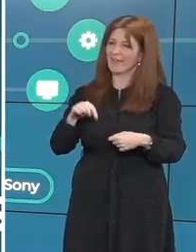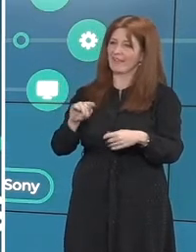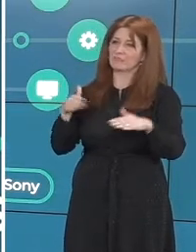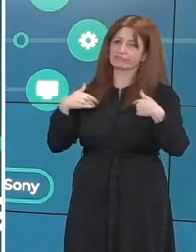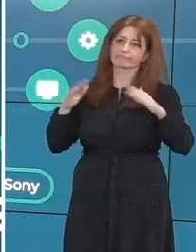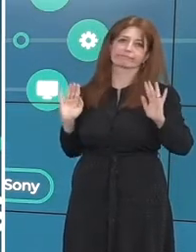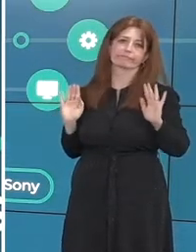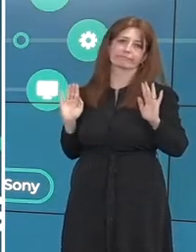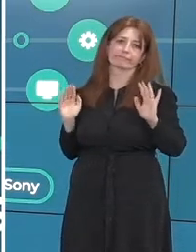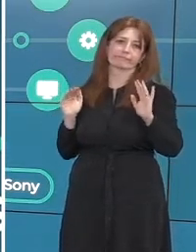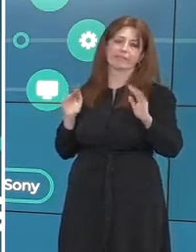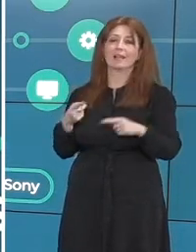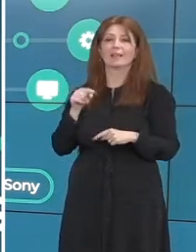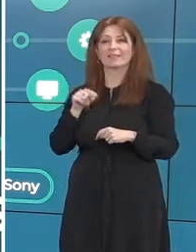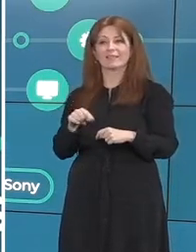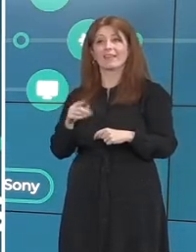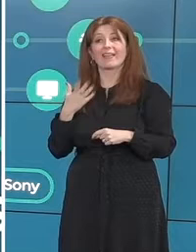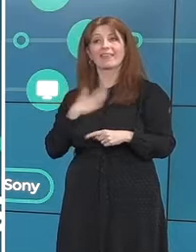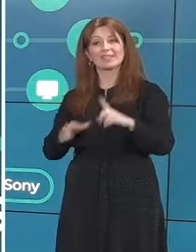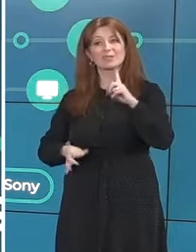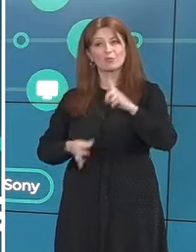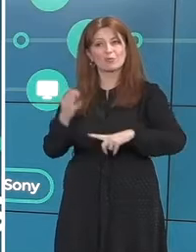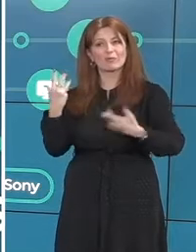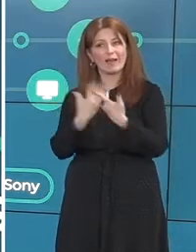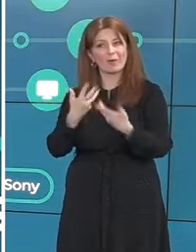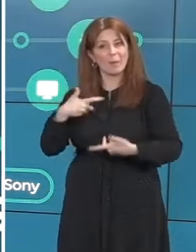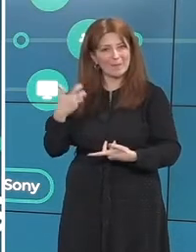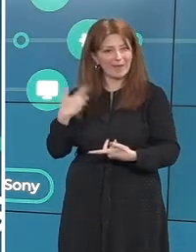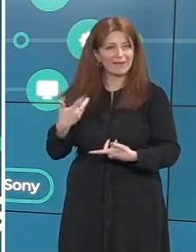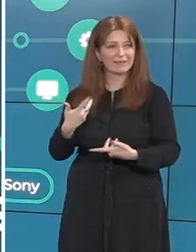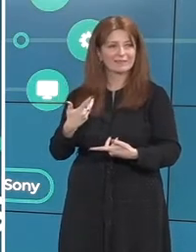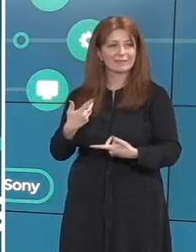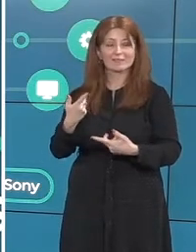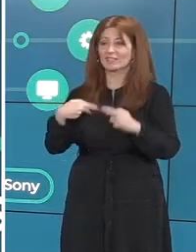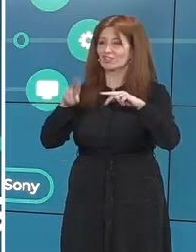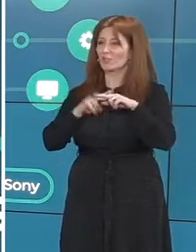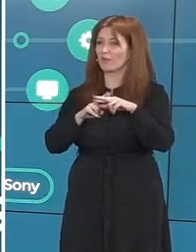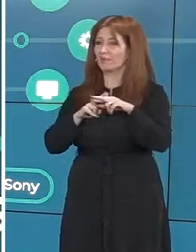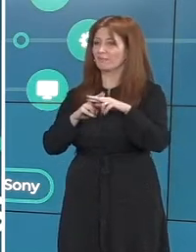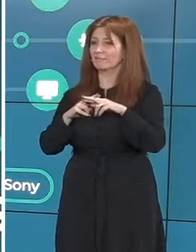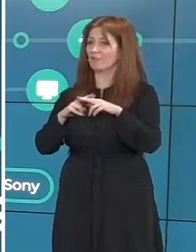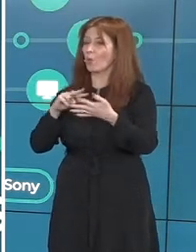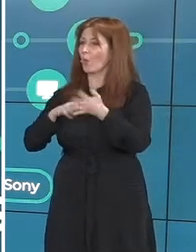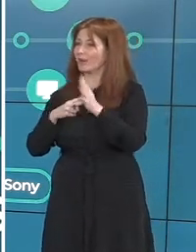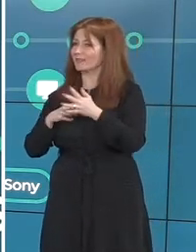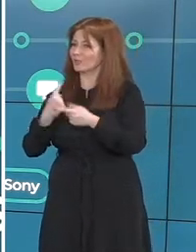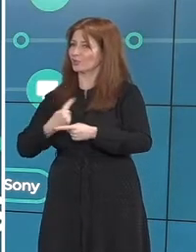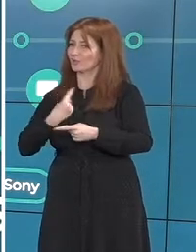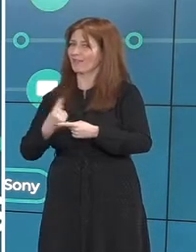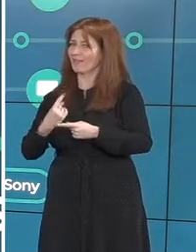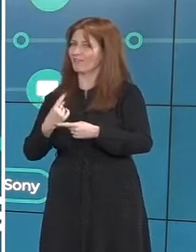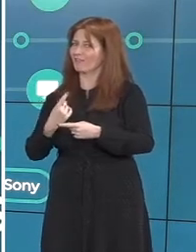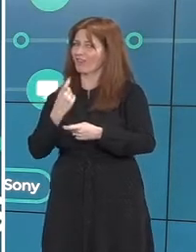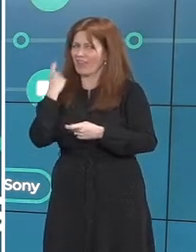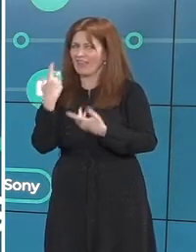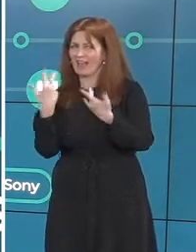actually this isn't good enough. And organisations, anyone in an organisation, just put yourself in the shoes. It's quite bizarre as accessibility people